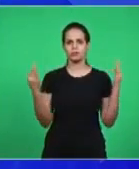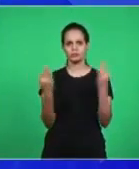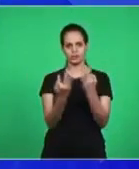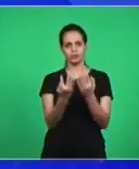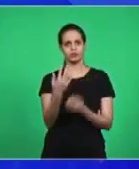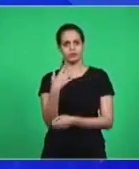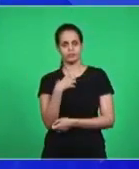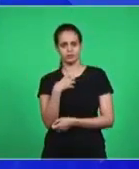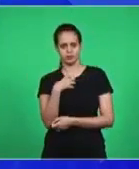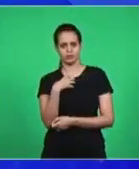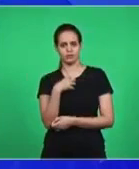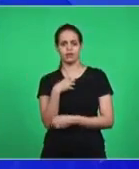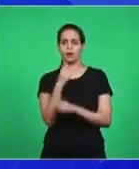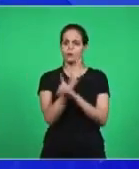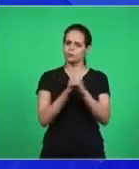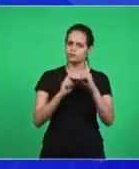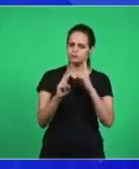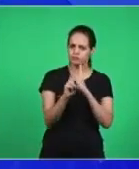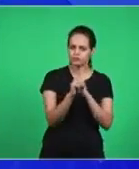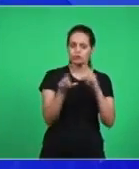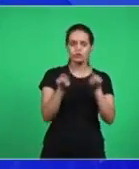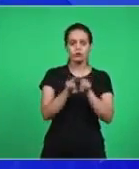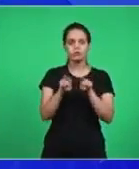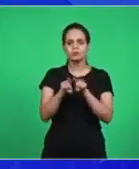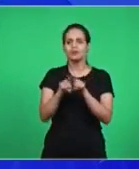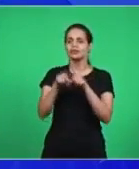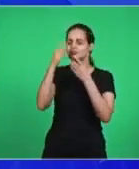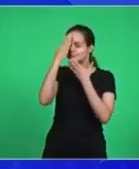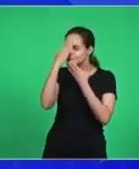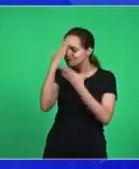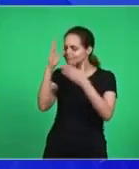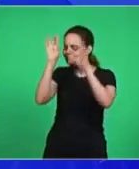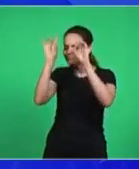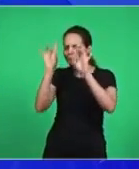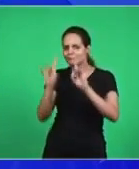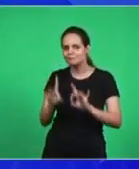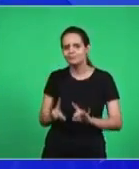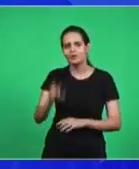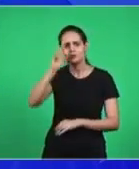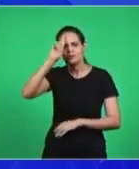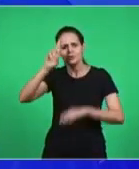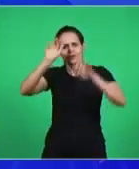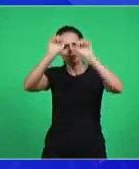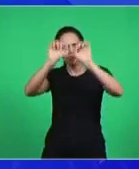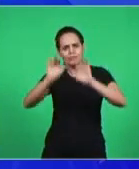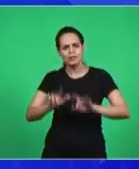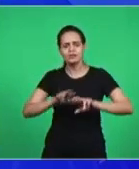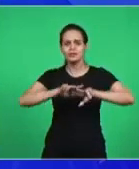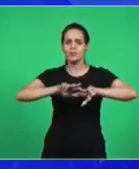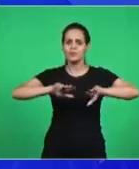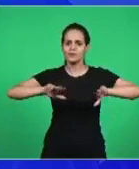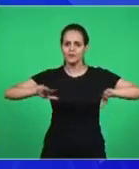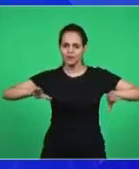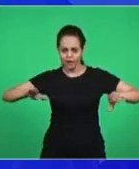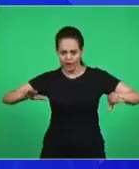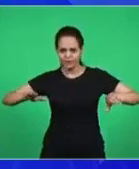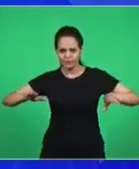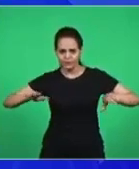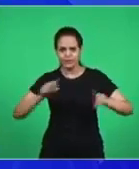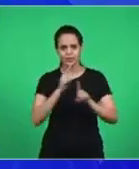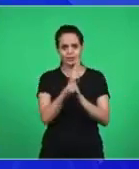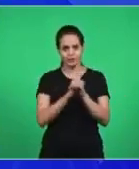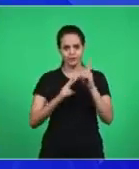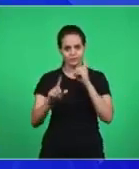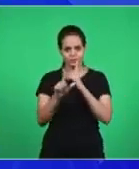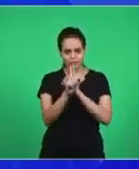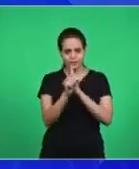place. And also there was a special vigil of glorification of the Lord for the blessings of the year. This vigil took place in the